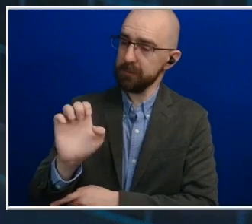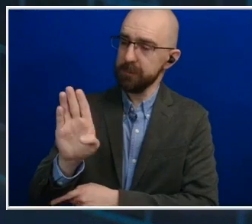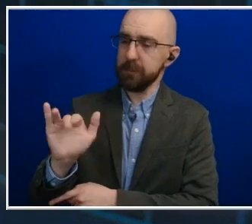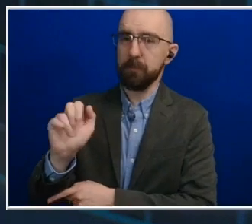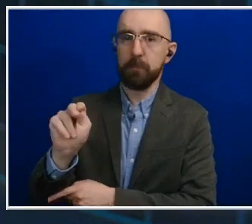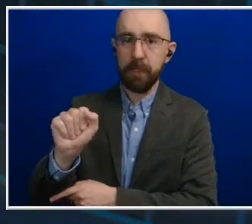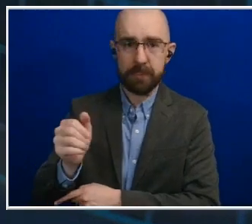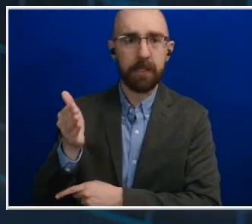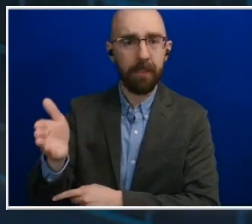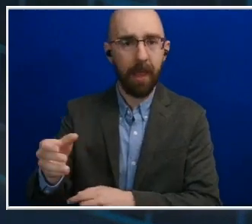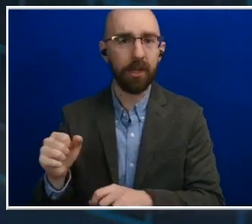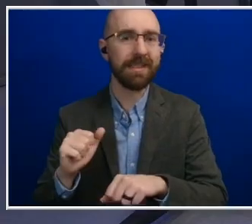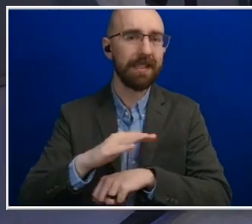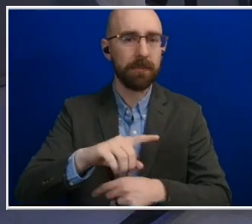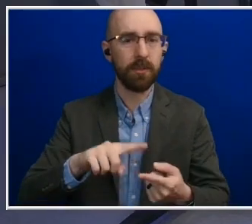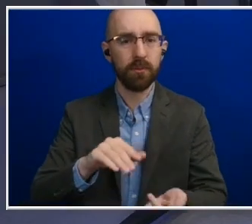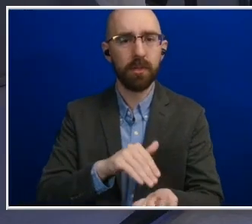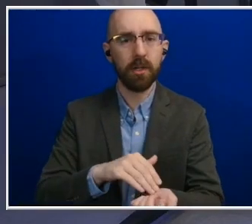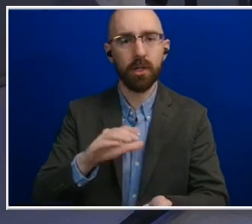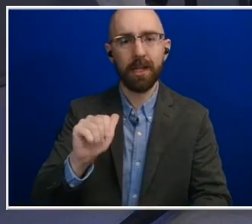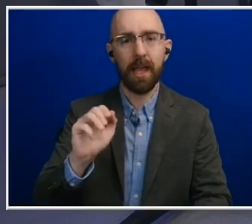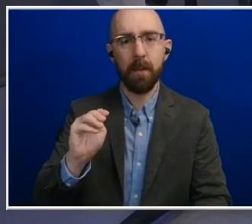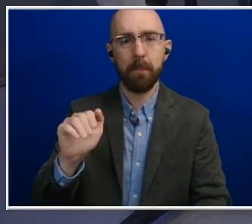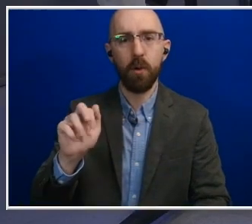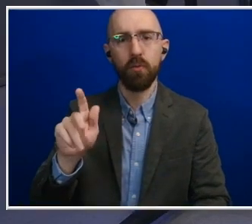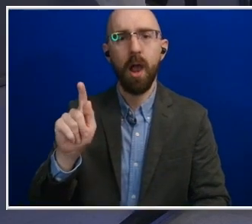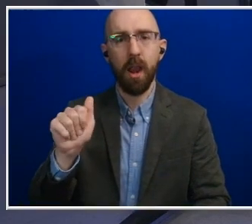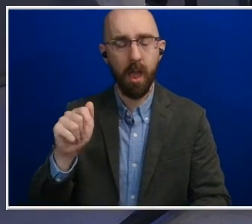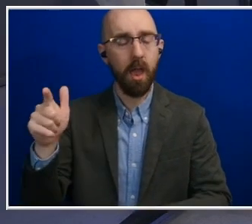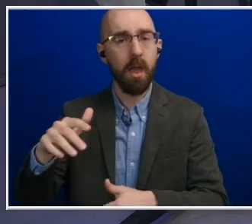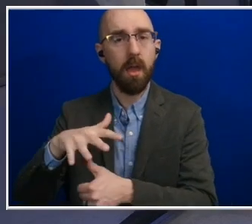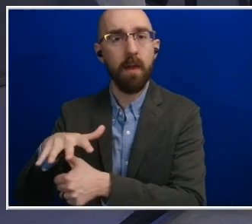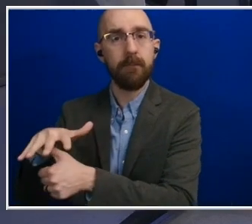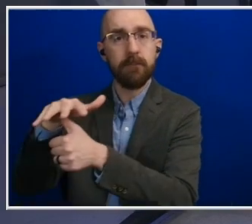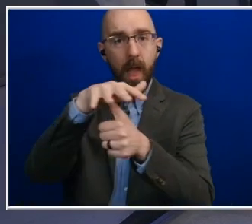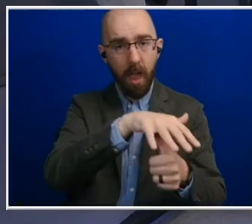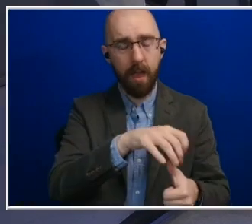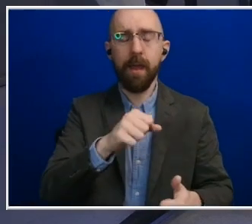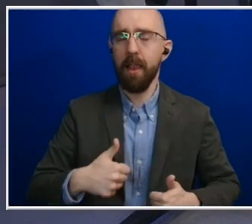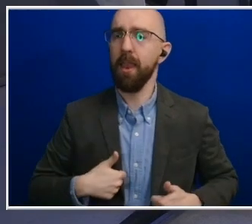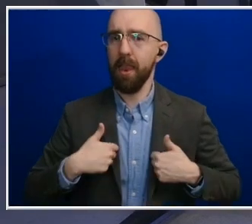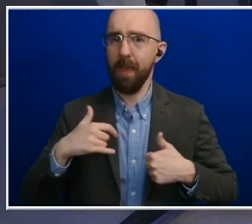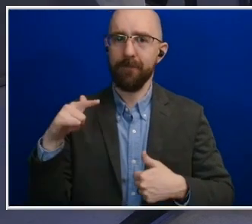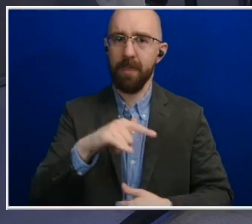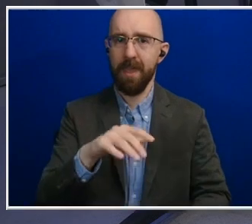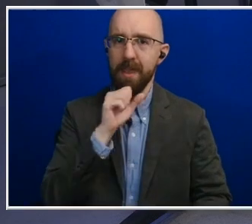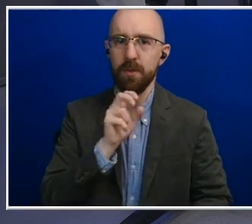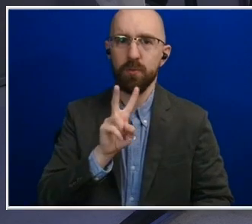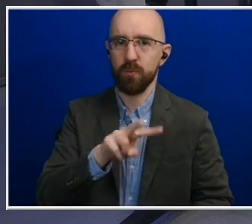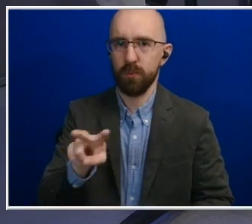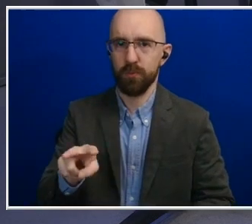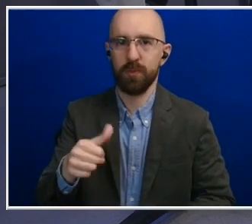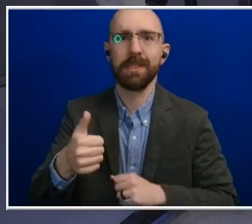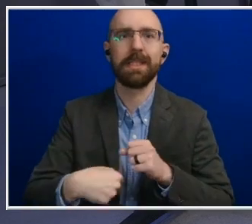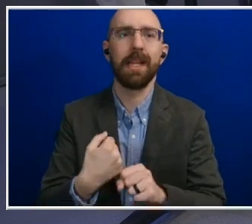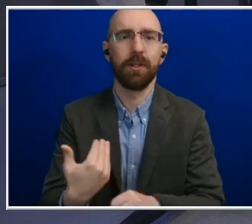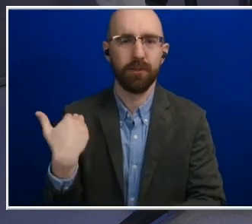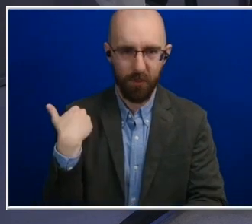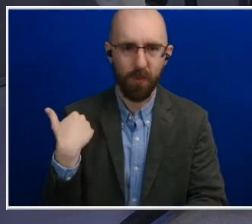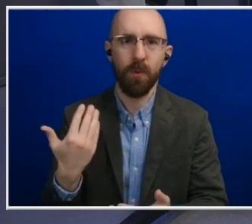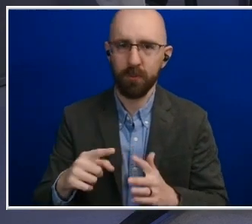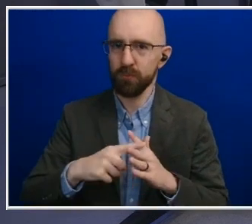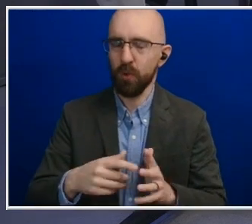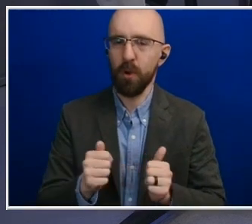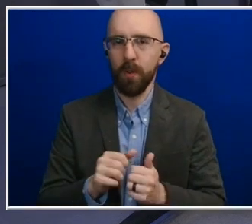Camerata. And you were life-flighted. I was life-flighted here at the age of 22. 10 years ago. So 10 years ago. Started with a stroke.